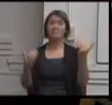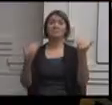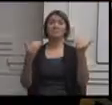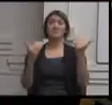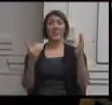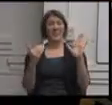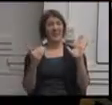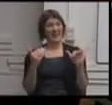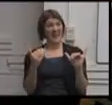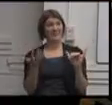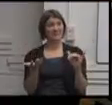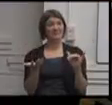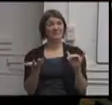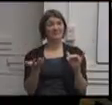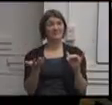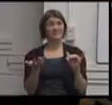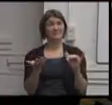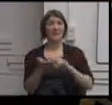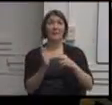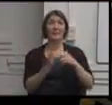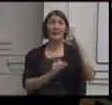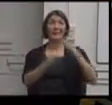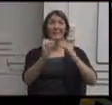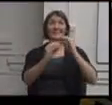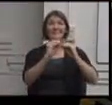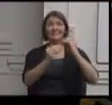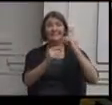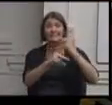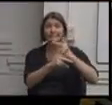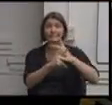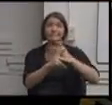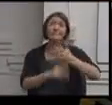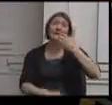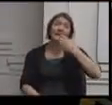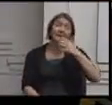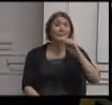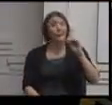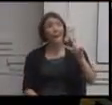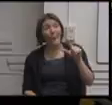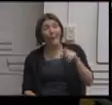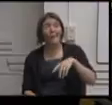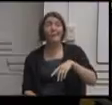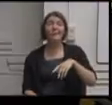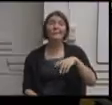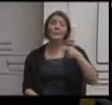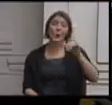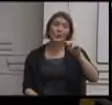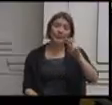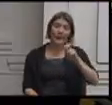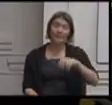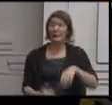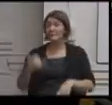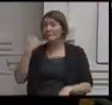That is averaging out such things as building maintenance, heating oil, propane, phone costs,